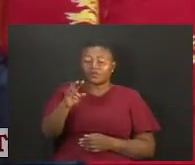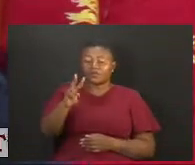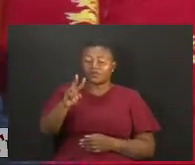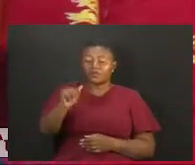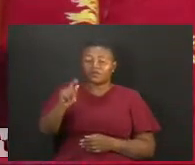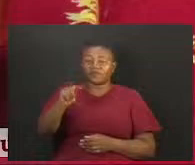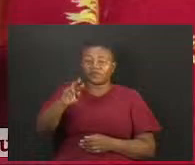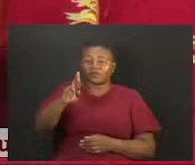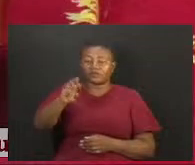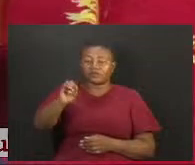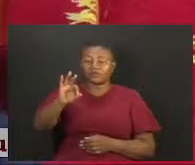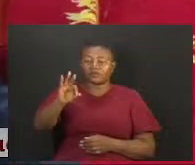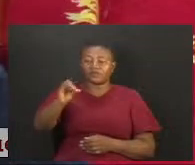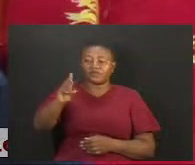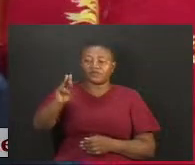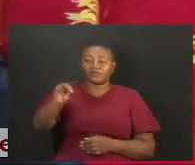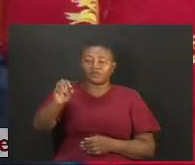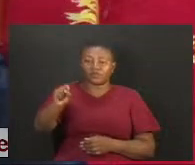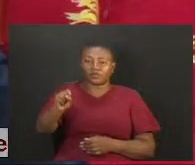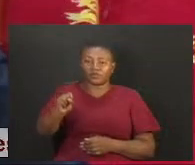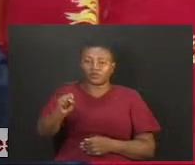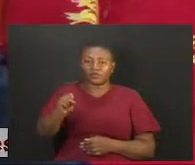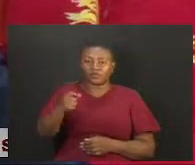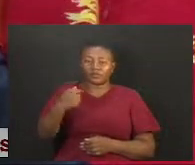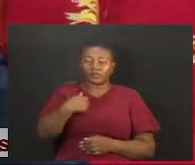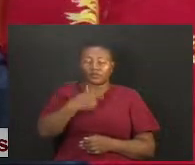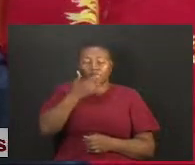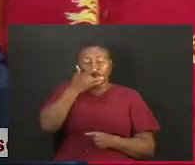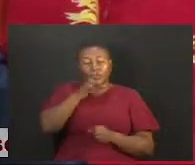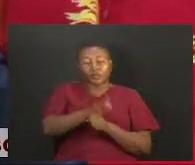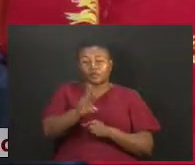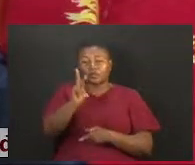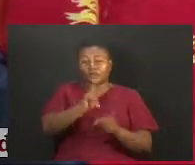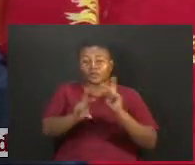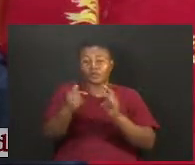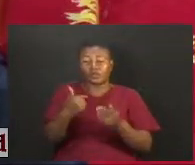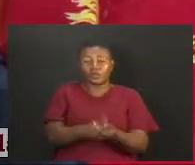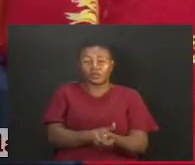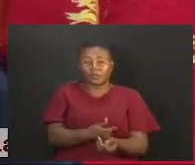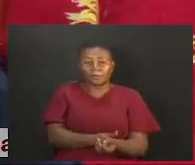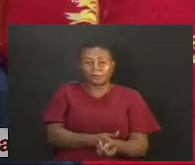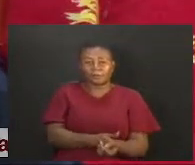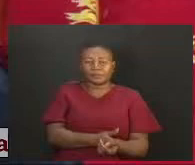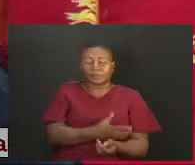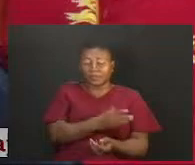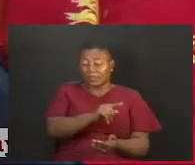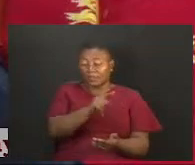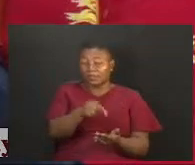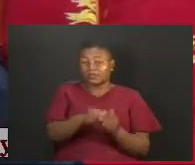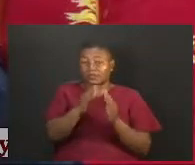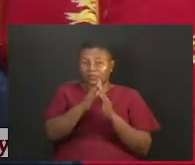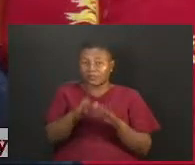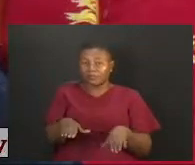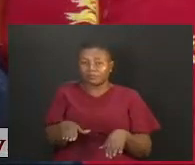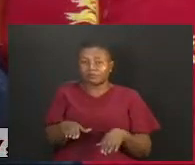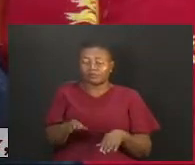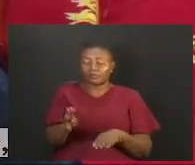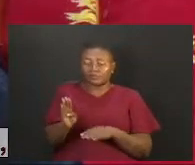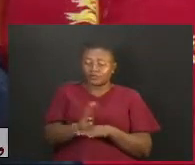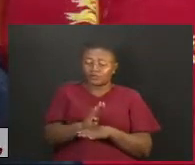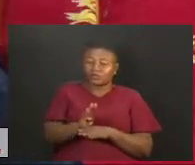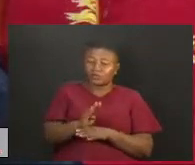Right, Honorable Speaker, we commit to the people of Ghana and this House, the business